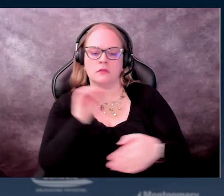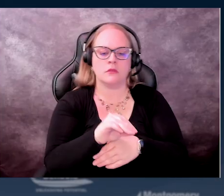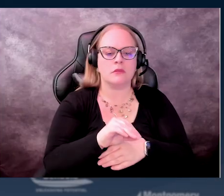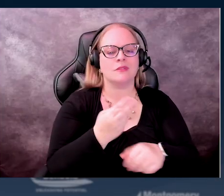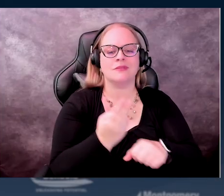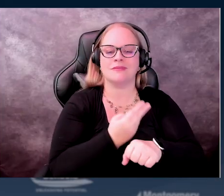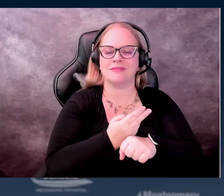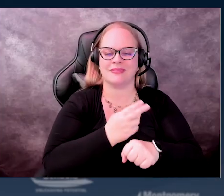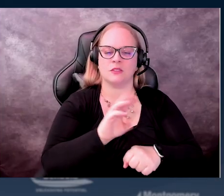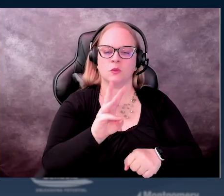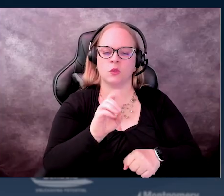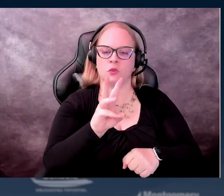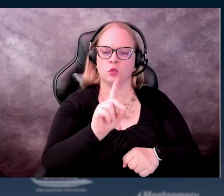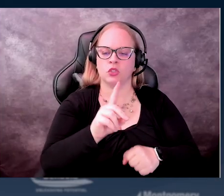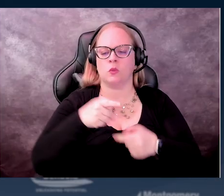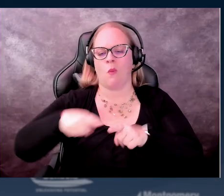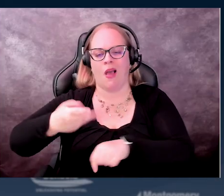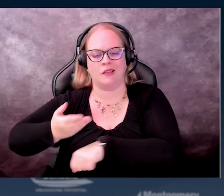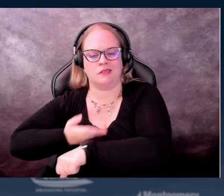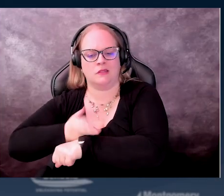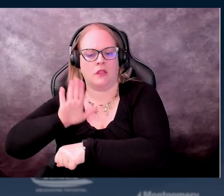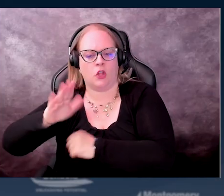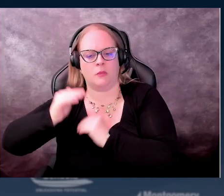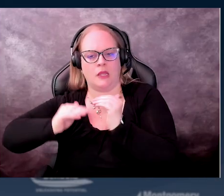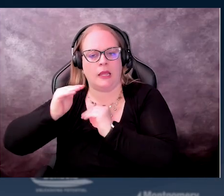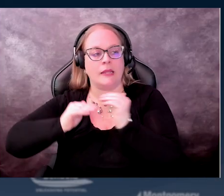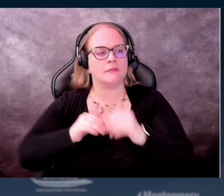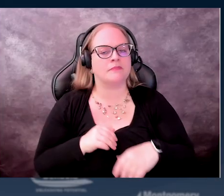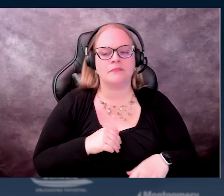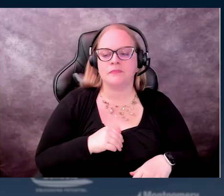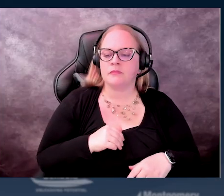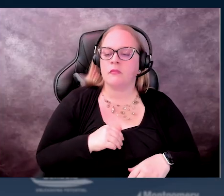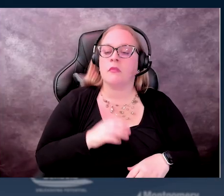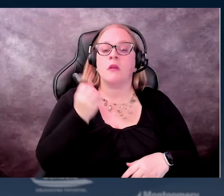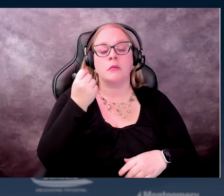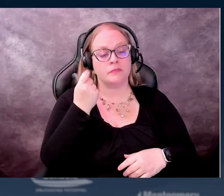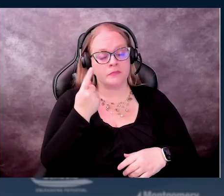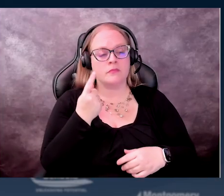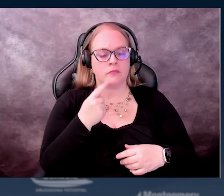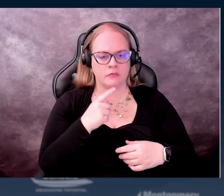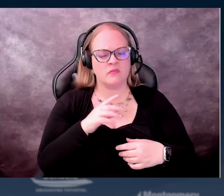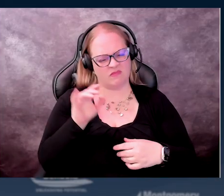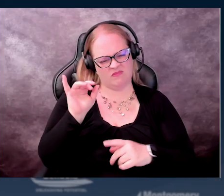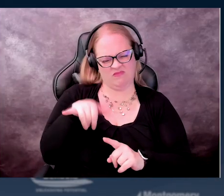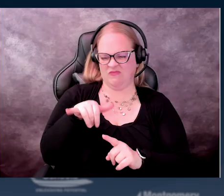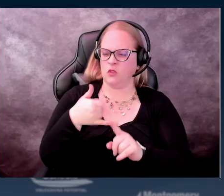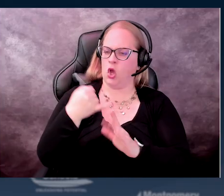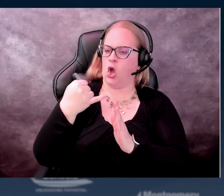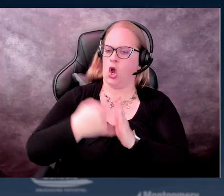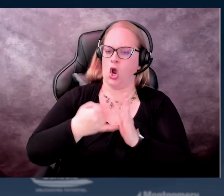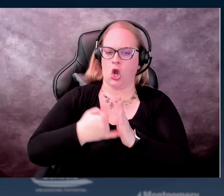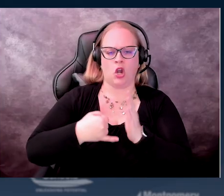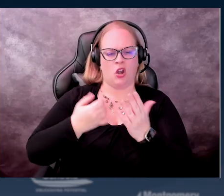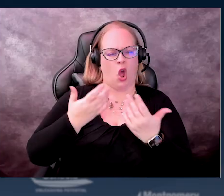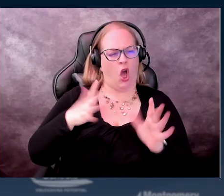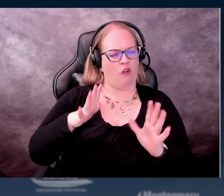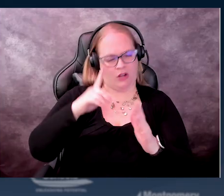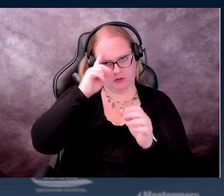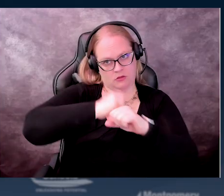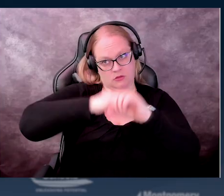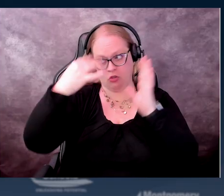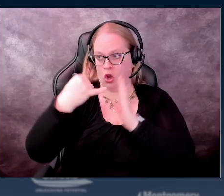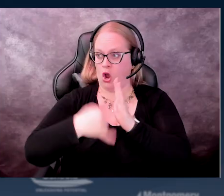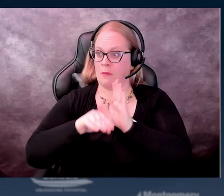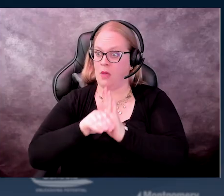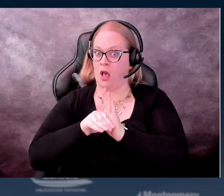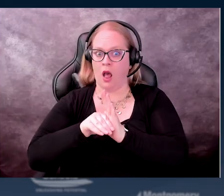built with an arts model in mind, so they will be the school site to host the visual arts, performing arts,